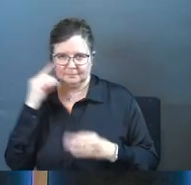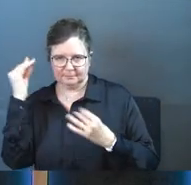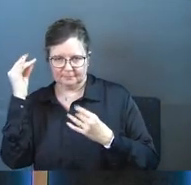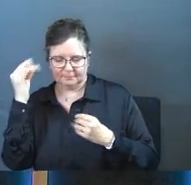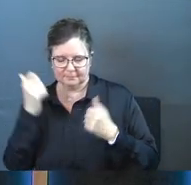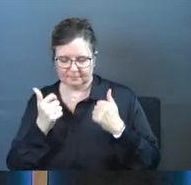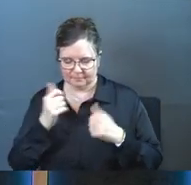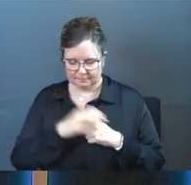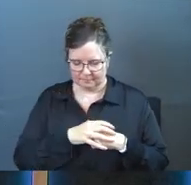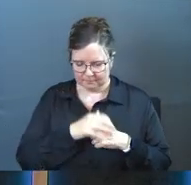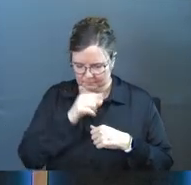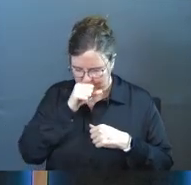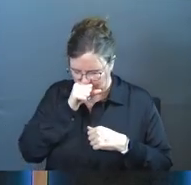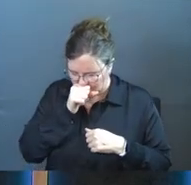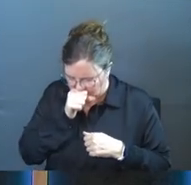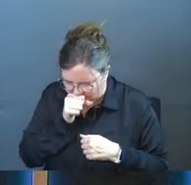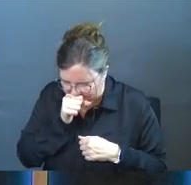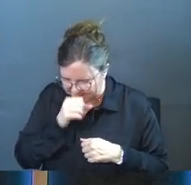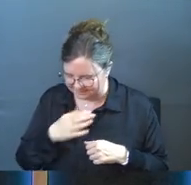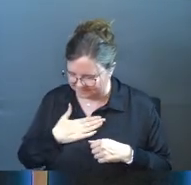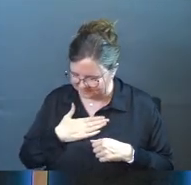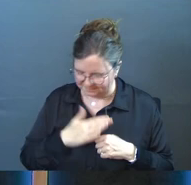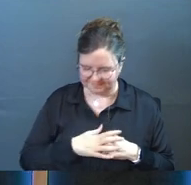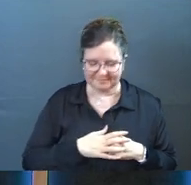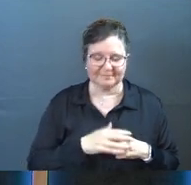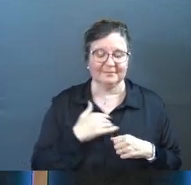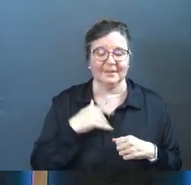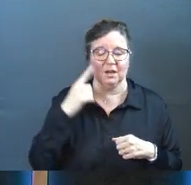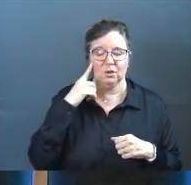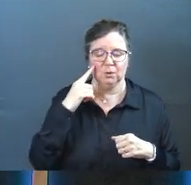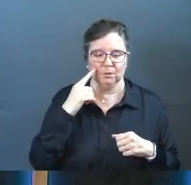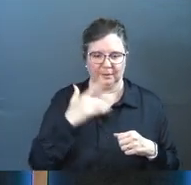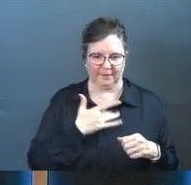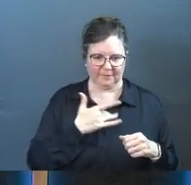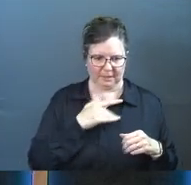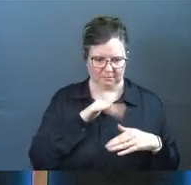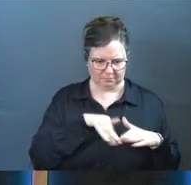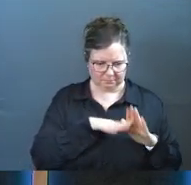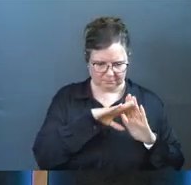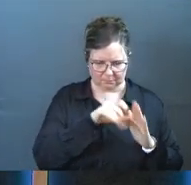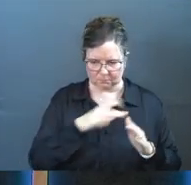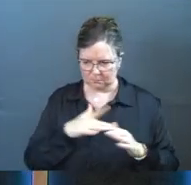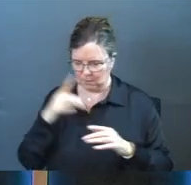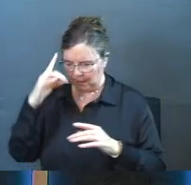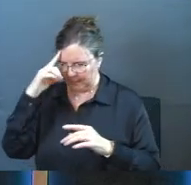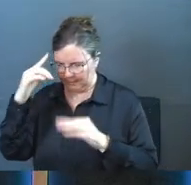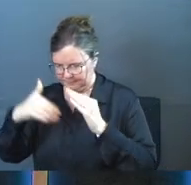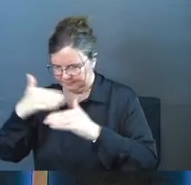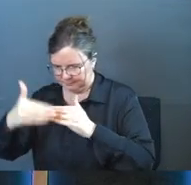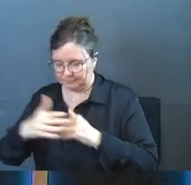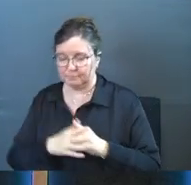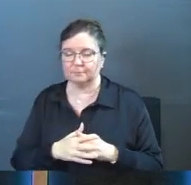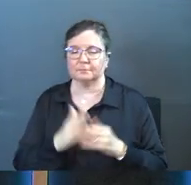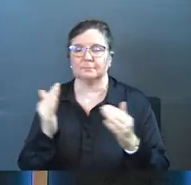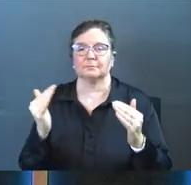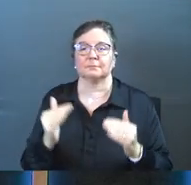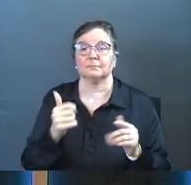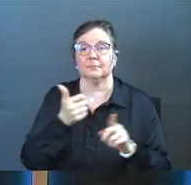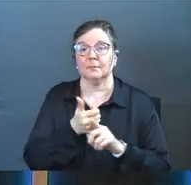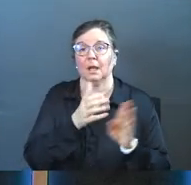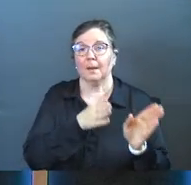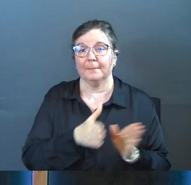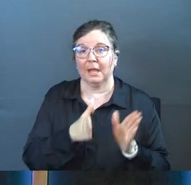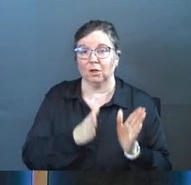are you feeling the problem? And the way you talk about it, is it all about the feelings? Next, are you a planner or are